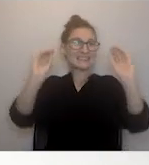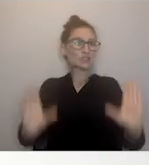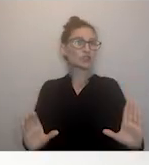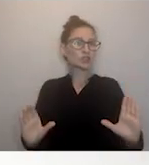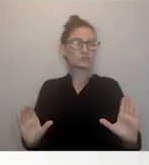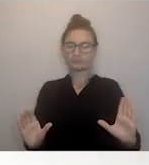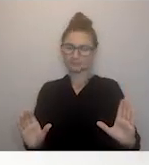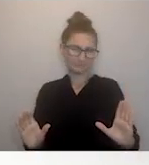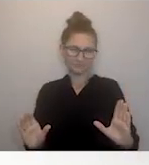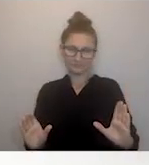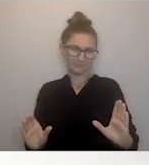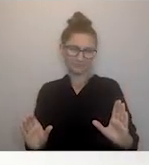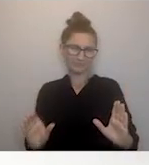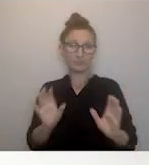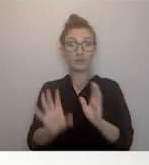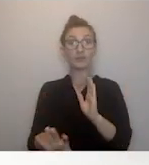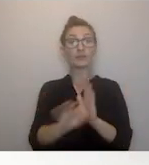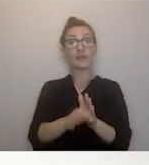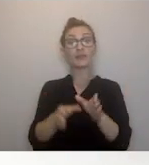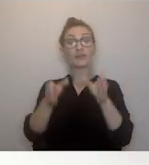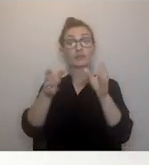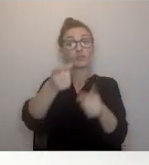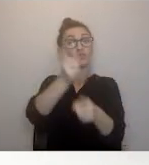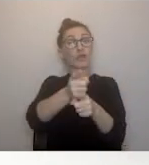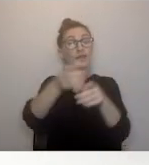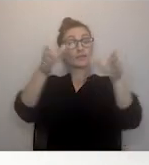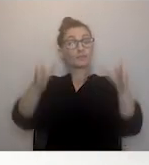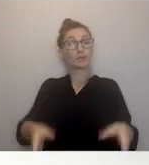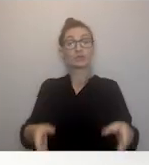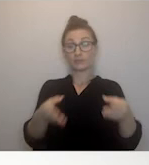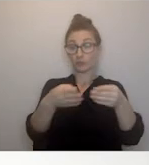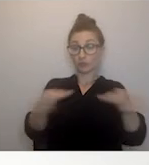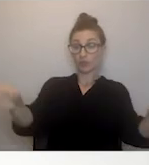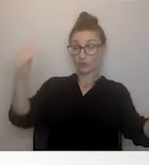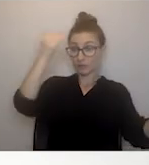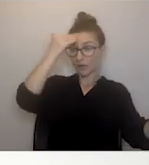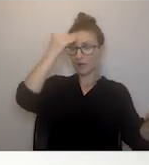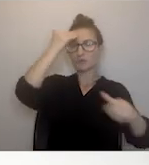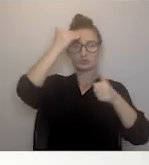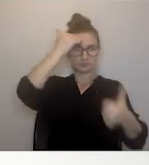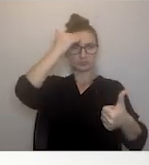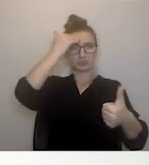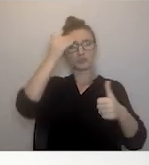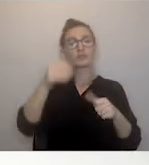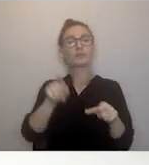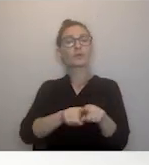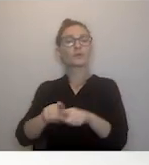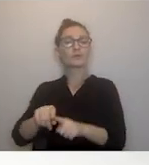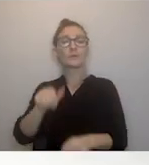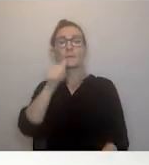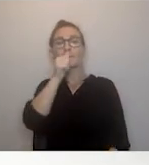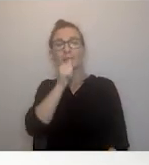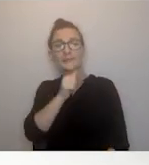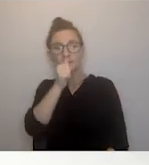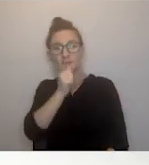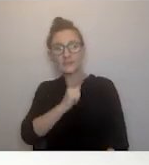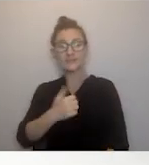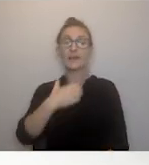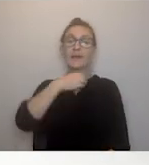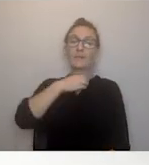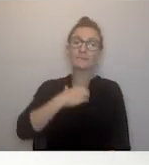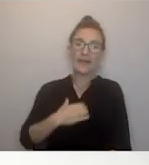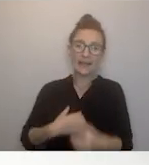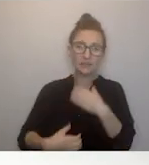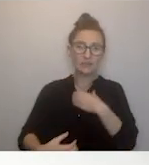or the best at teaching creative writing. I say finding the right person in regards to general knowledge of the skill that they're teaching, but they need to have the patience